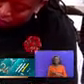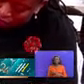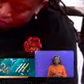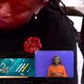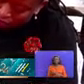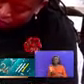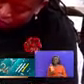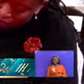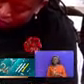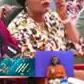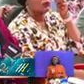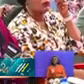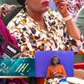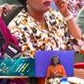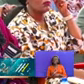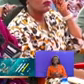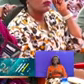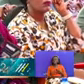400